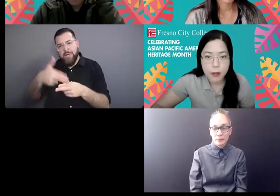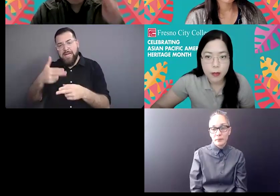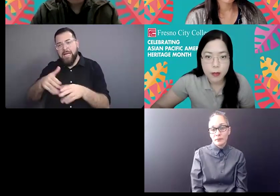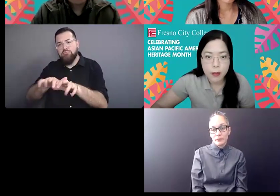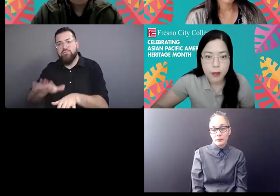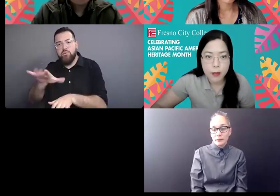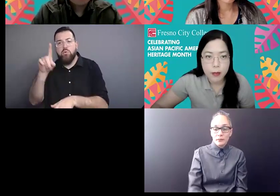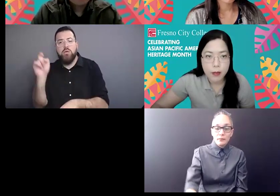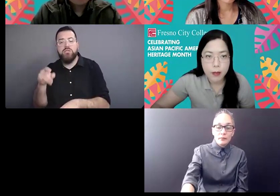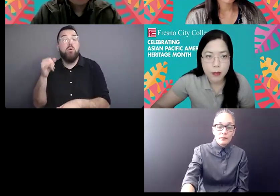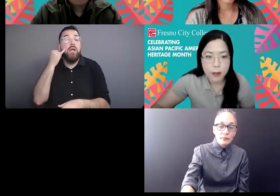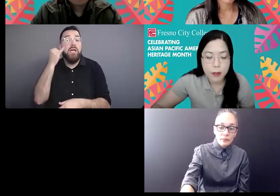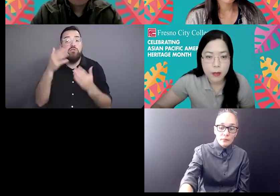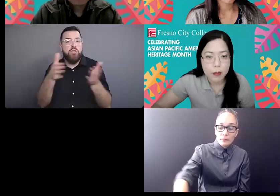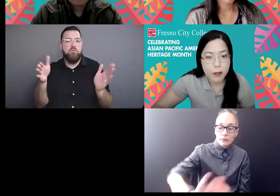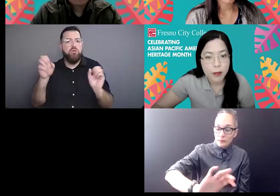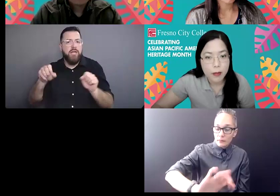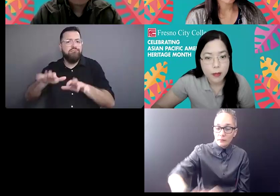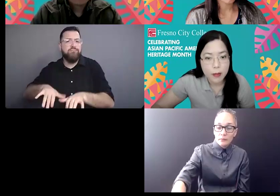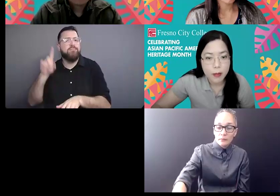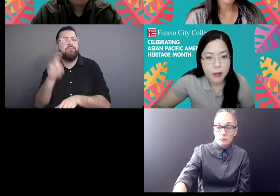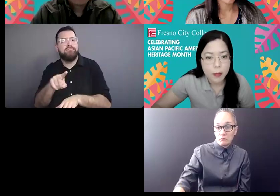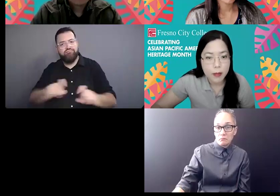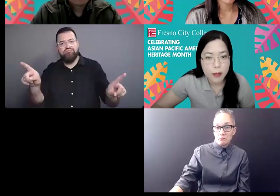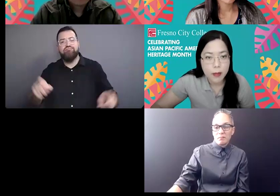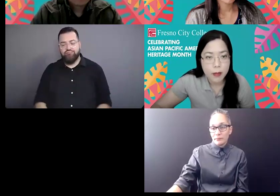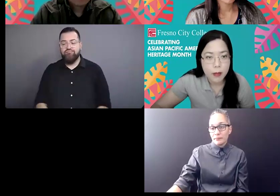them, you can just ask as well.